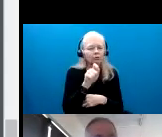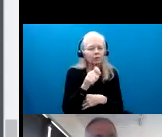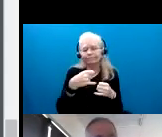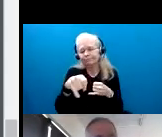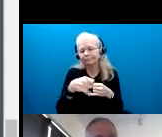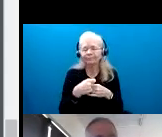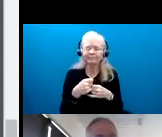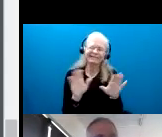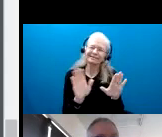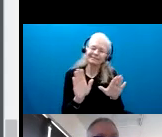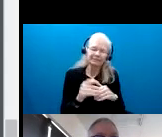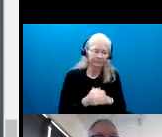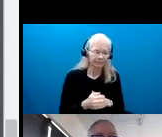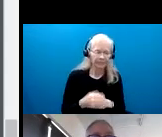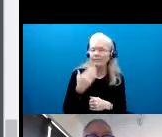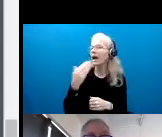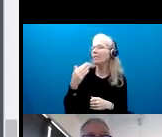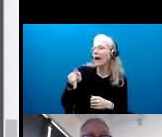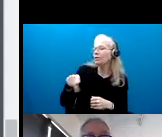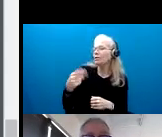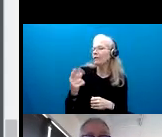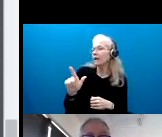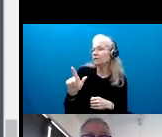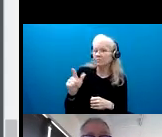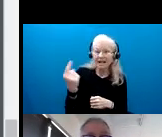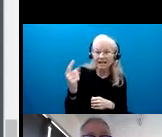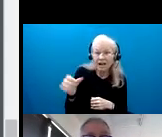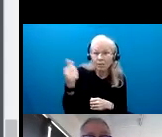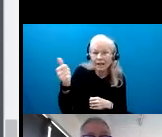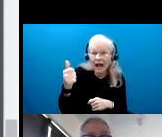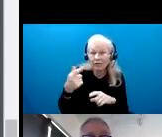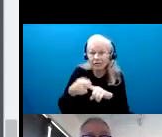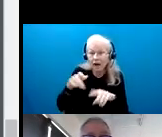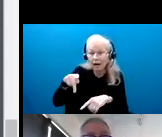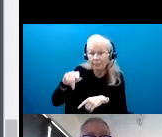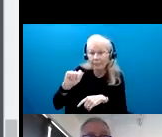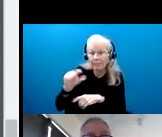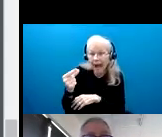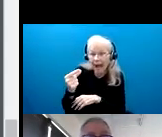Thank you, Phil. Anyone else want to weigh in on this one from the advisory group?